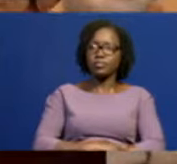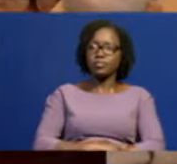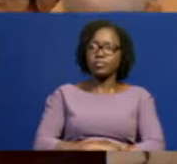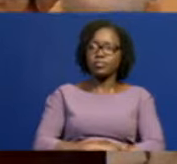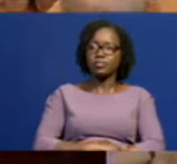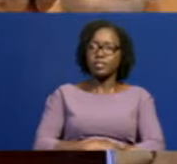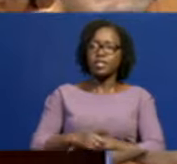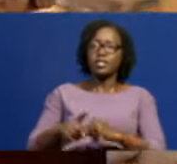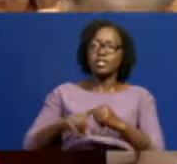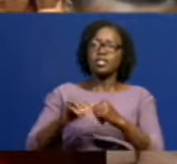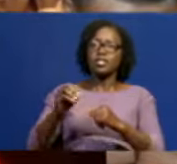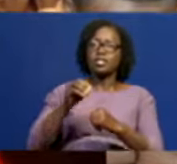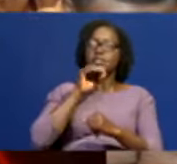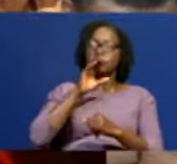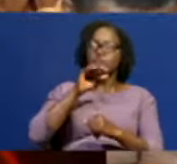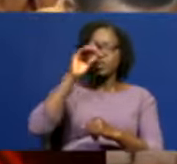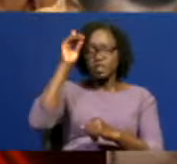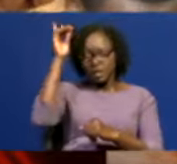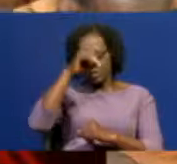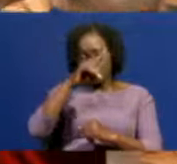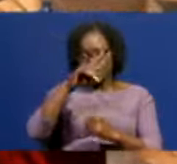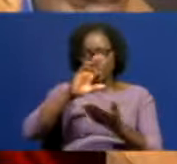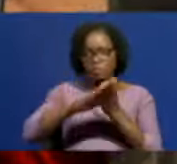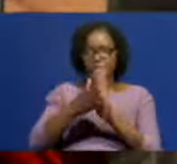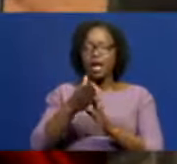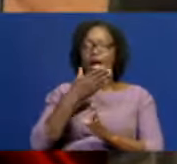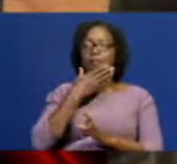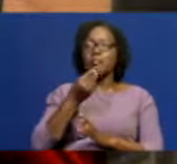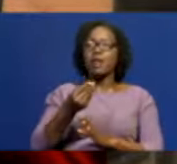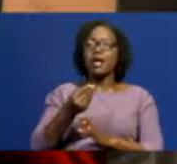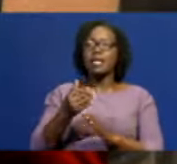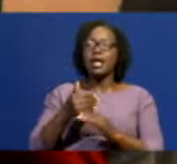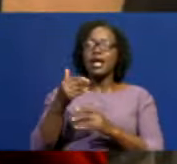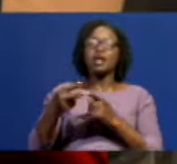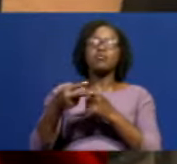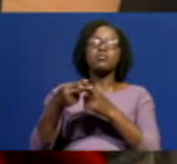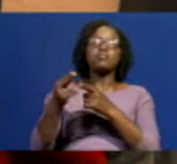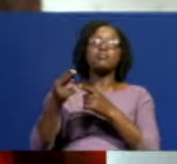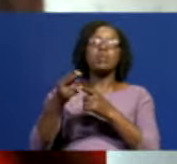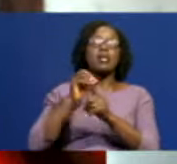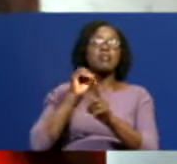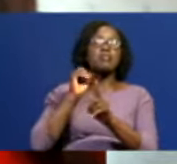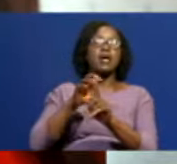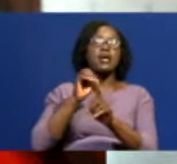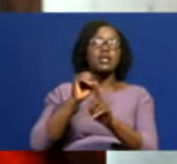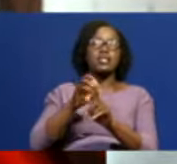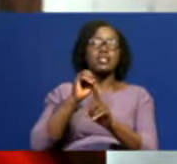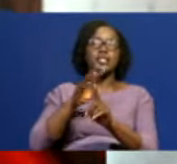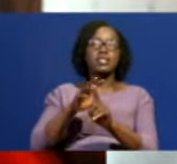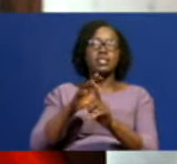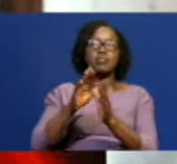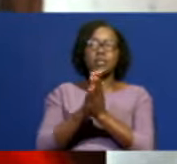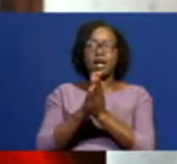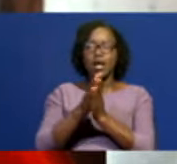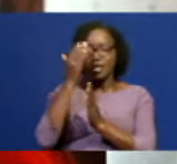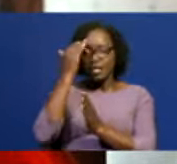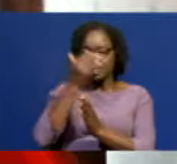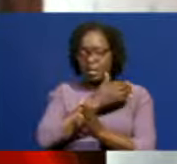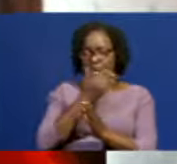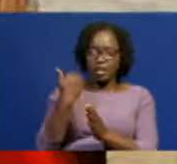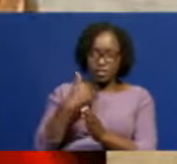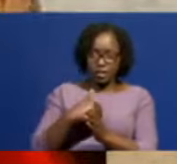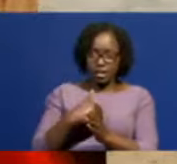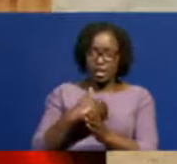over 60 boys have graduated to manhood after undergoing circumcision and mentorship, courtesy of the Catholic Men